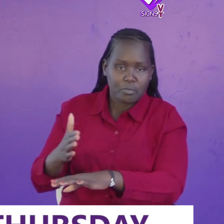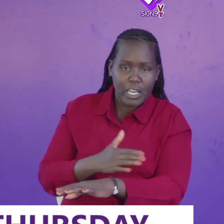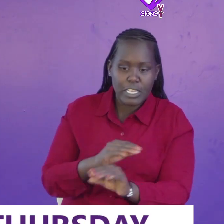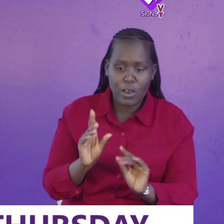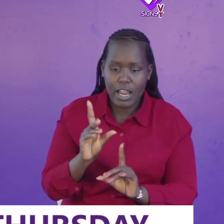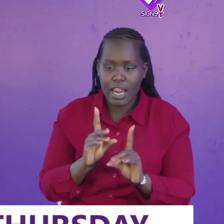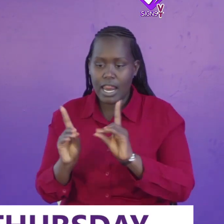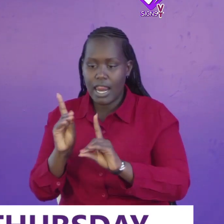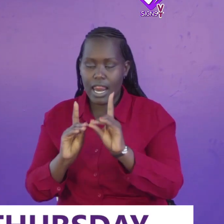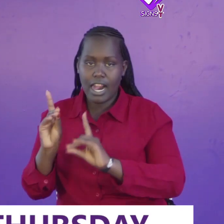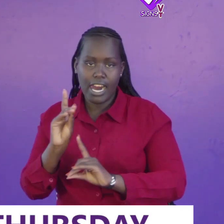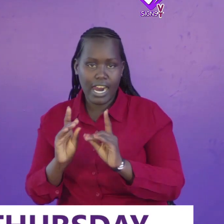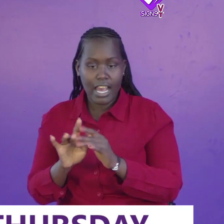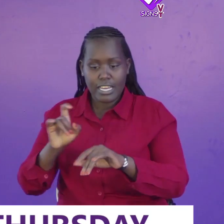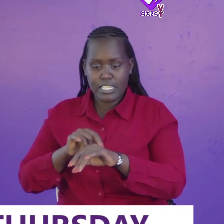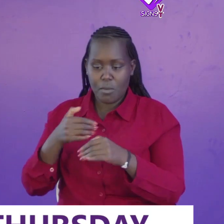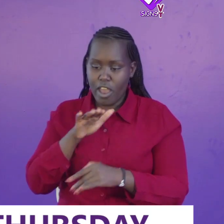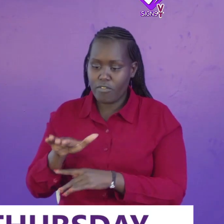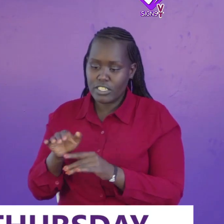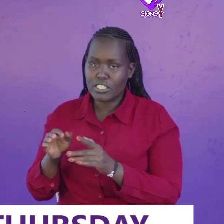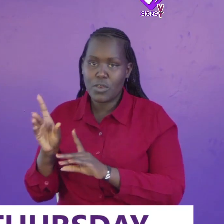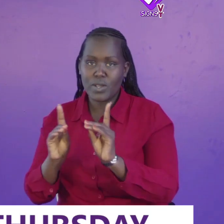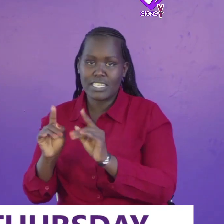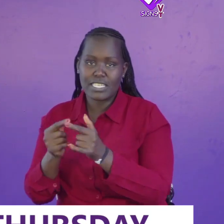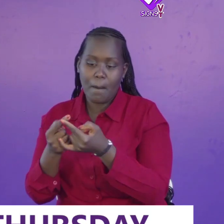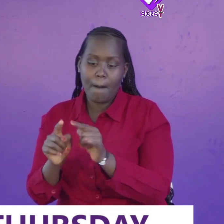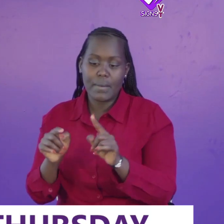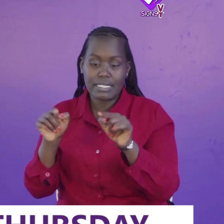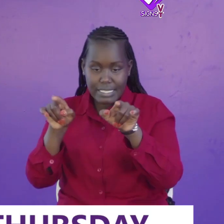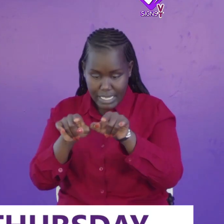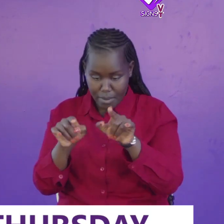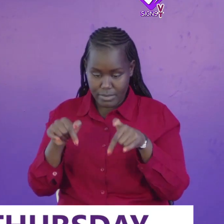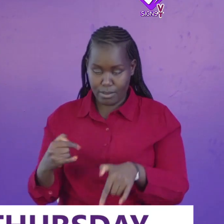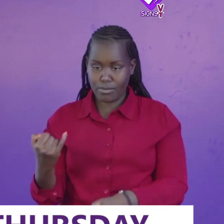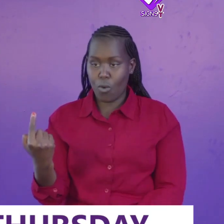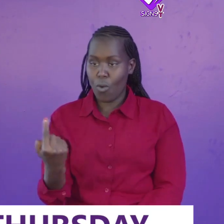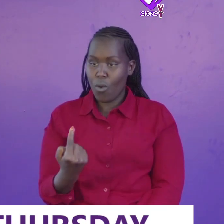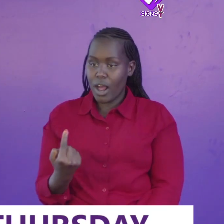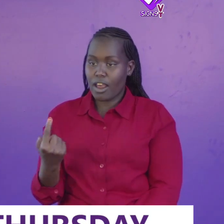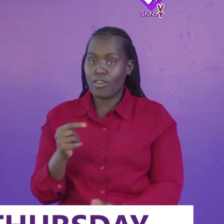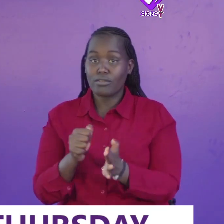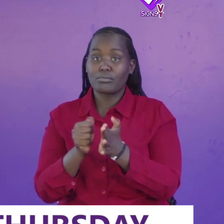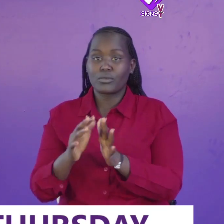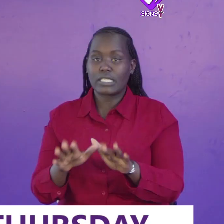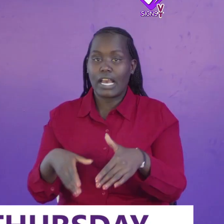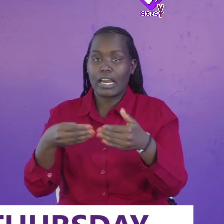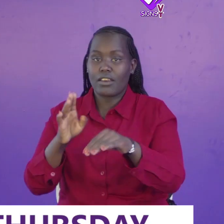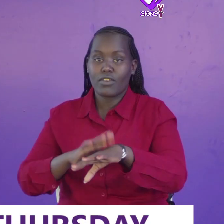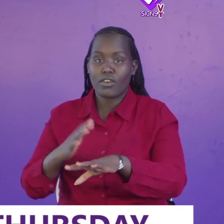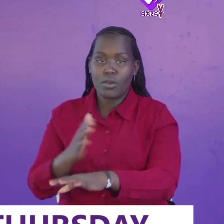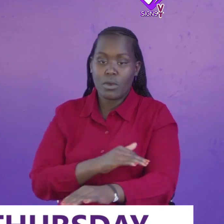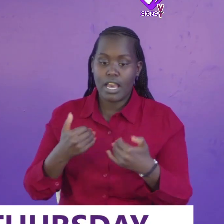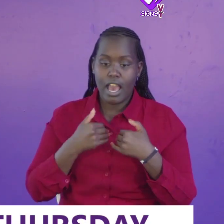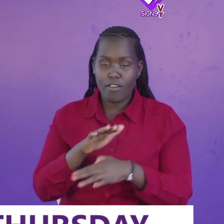Unajua nimezoea kuambia nikiwa DJ Latona ndio mnafahamu create space. Hapana. Nikiwa solo pia, my producer anapatia good music. So create some